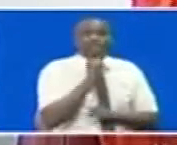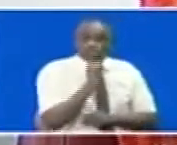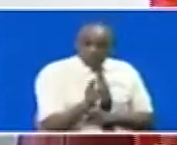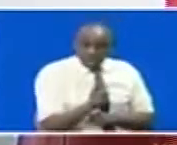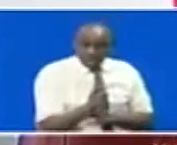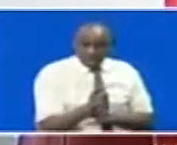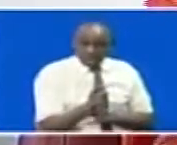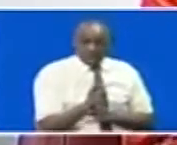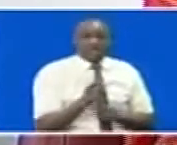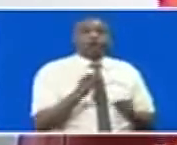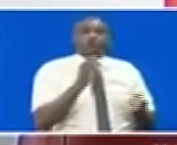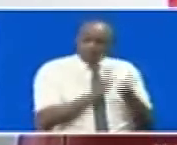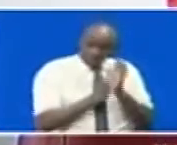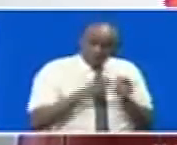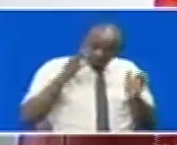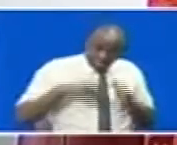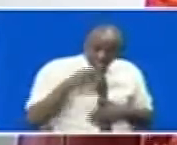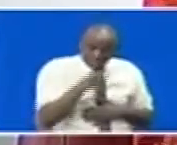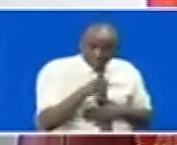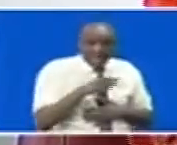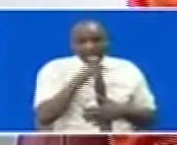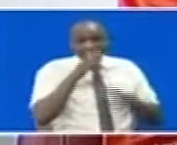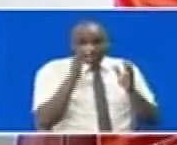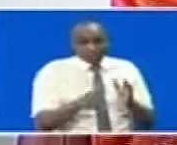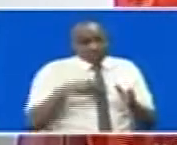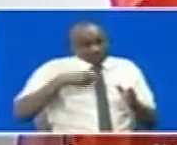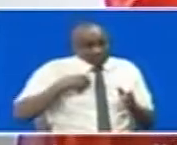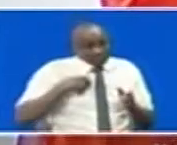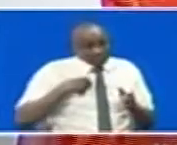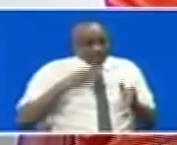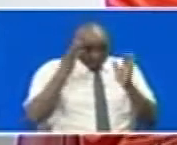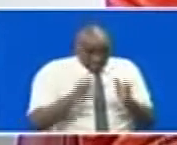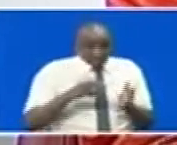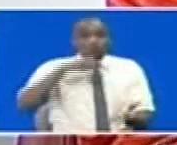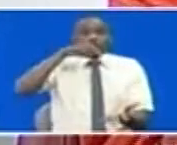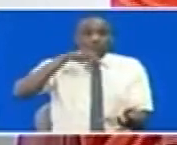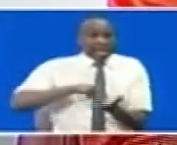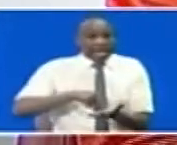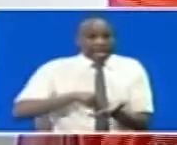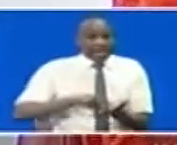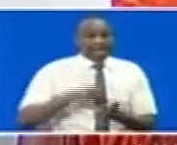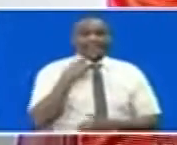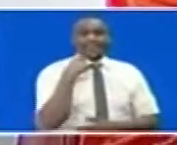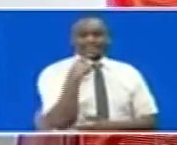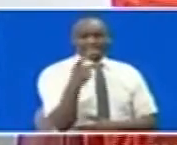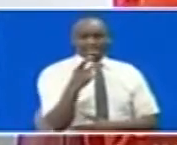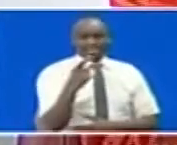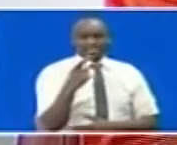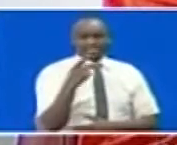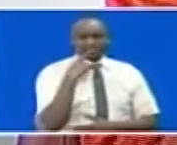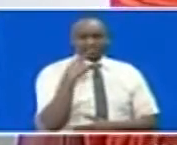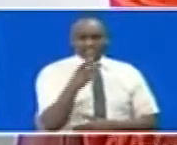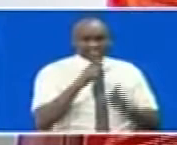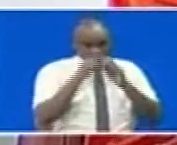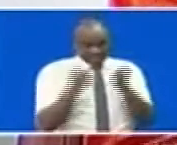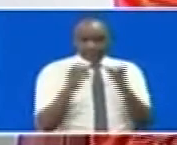that nobody, no Mishiboko, stands on a rostrum and refers to an